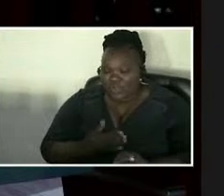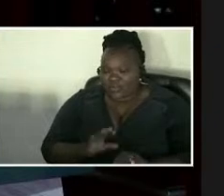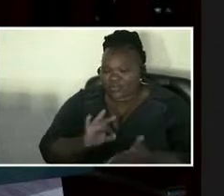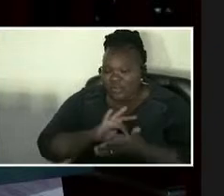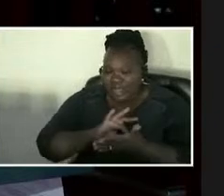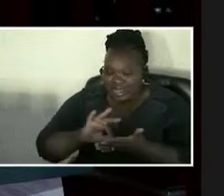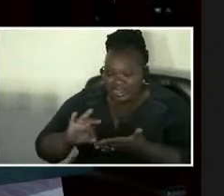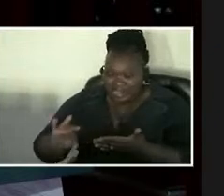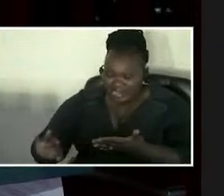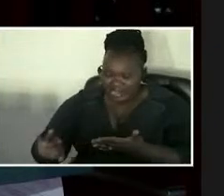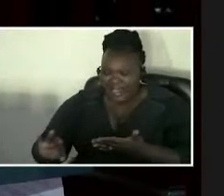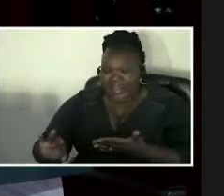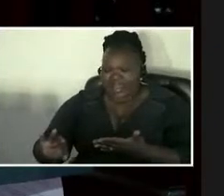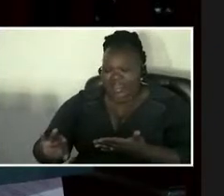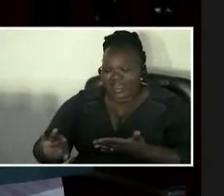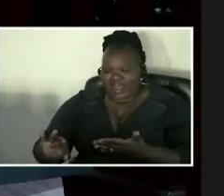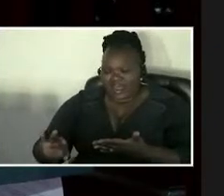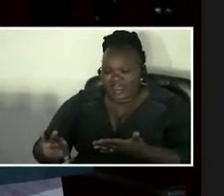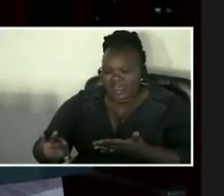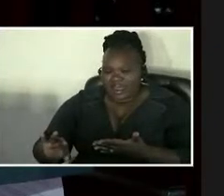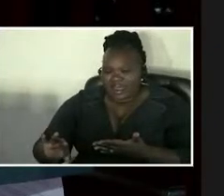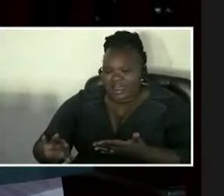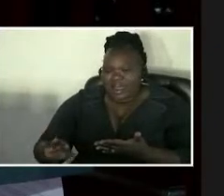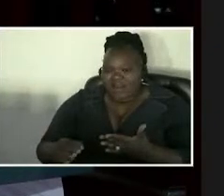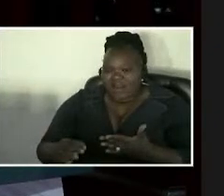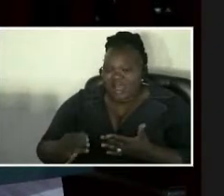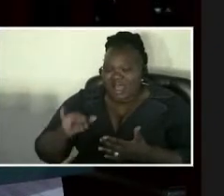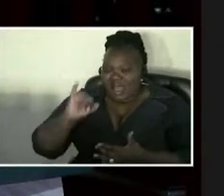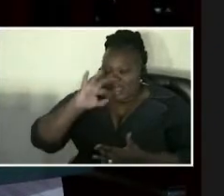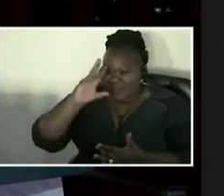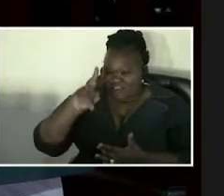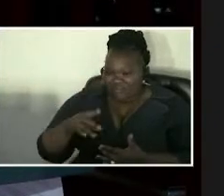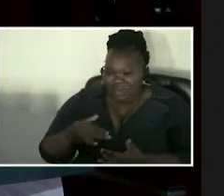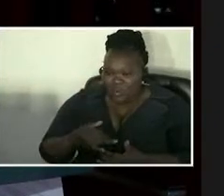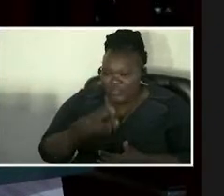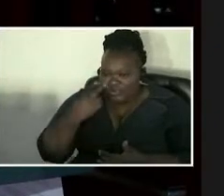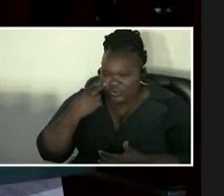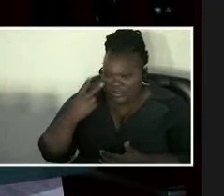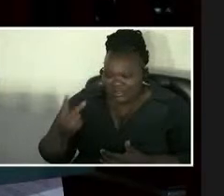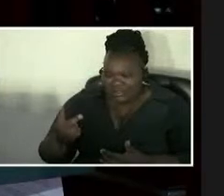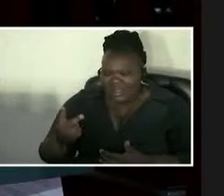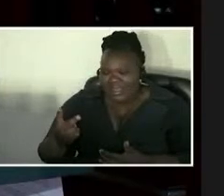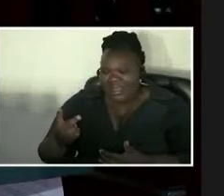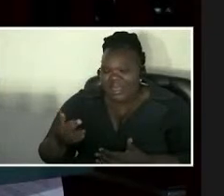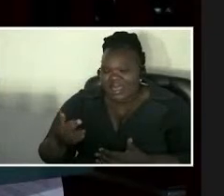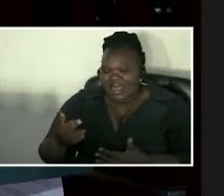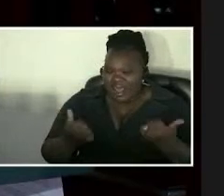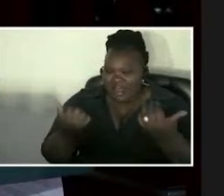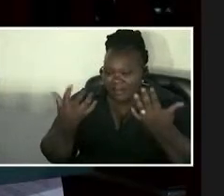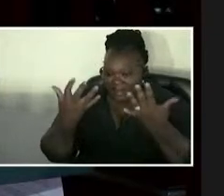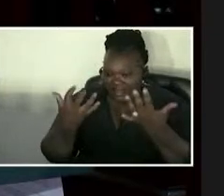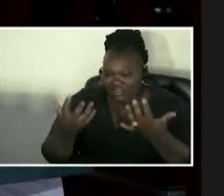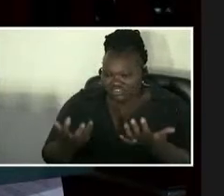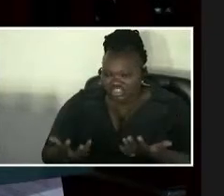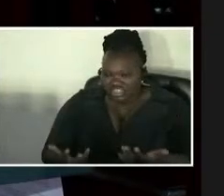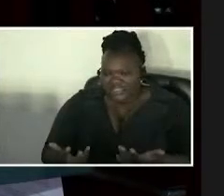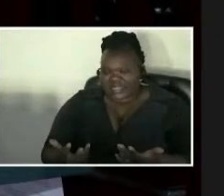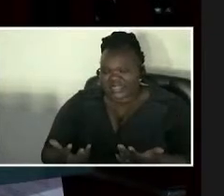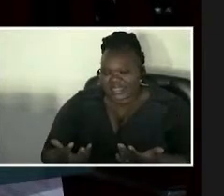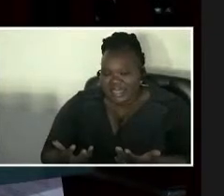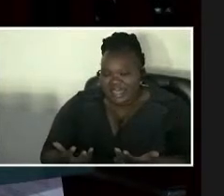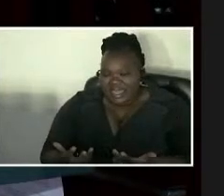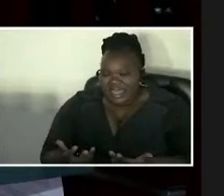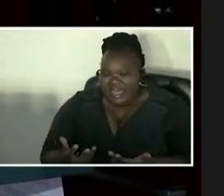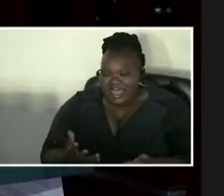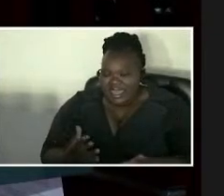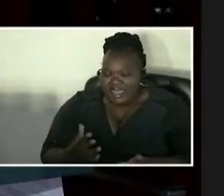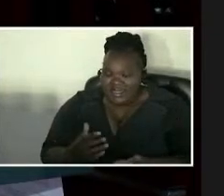without findings from the outset the iop wants to see the health budget addressing the most prevalent issues that are